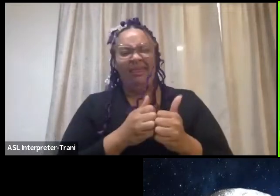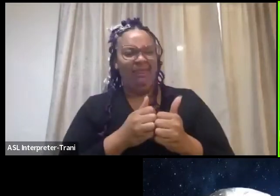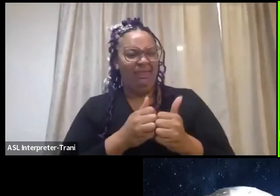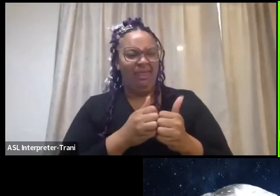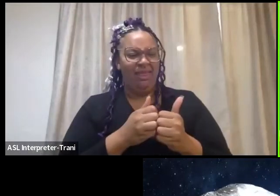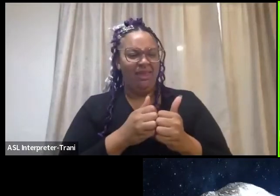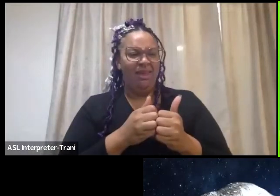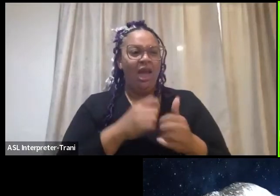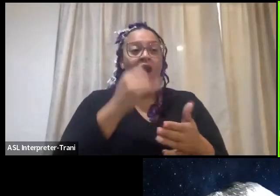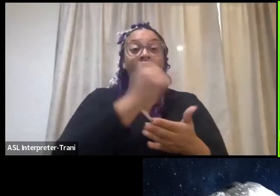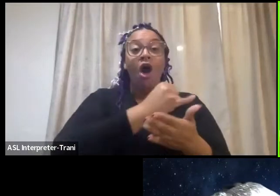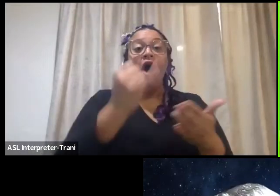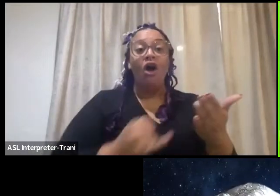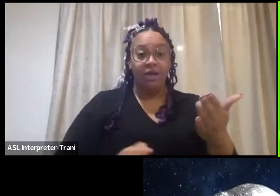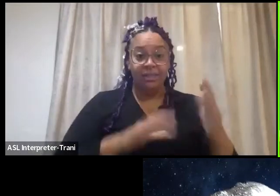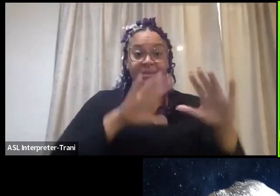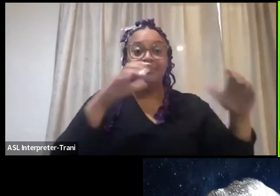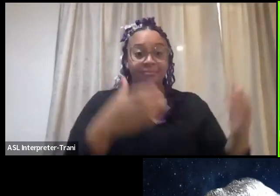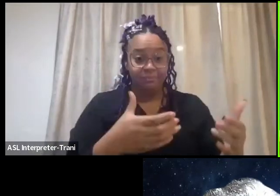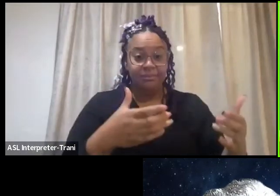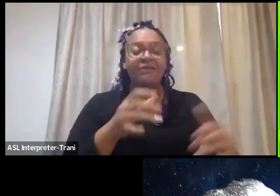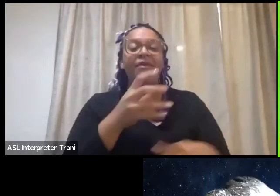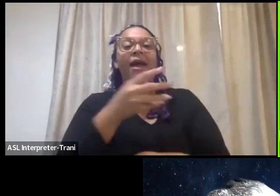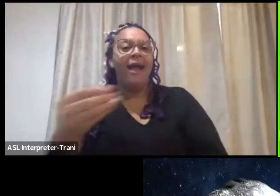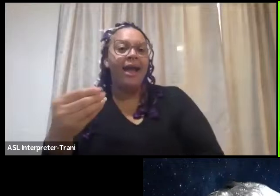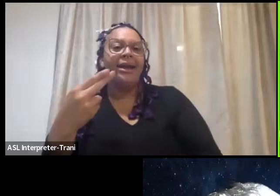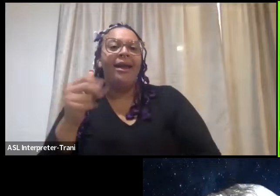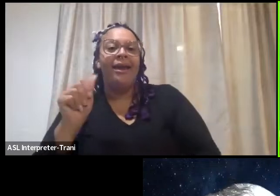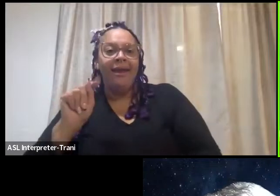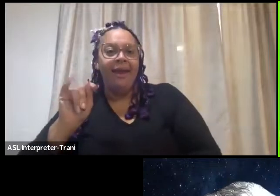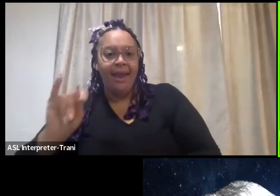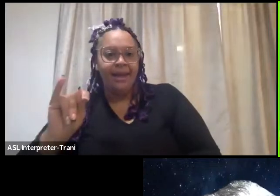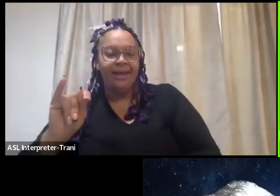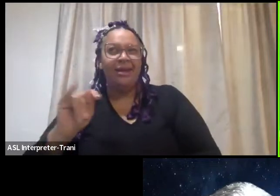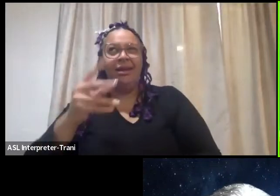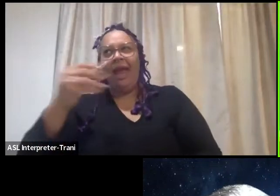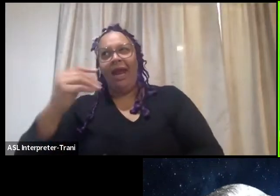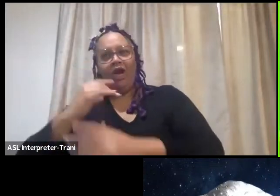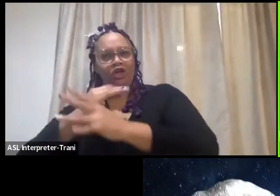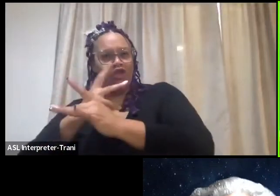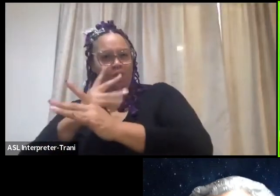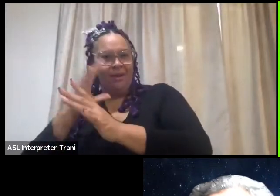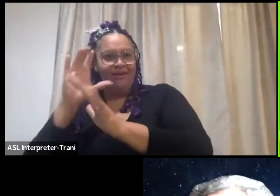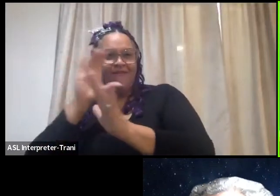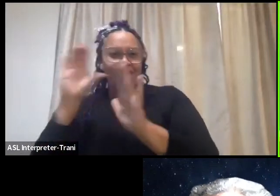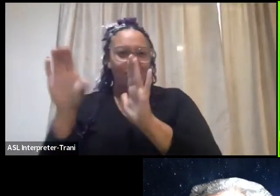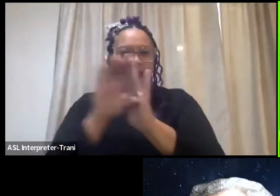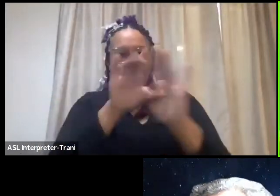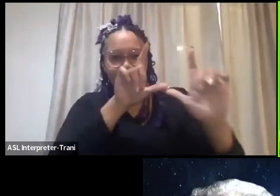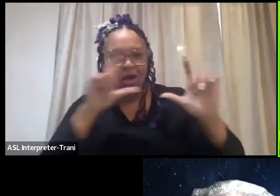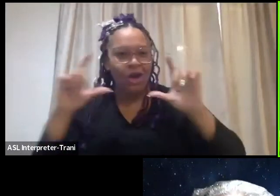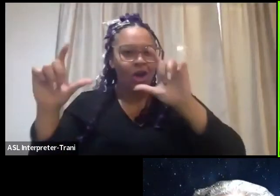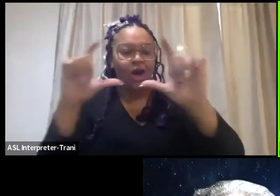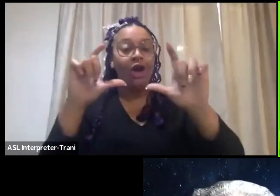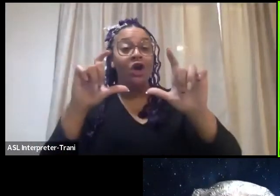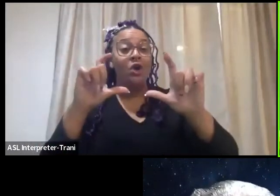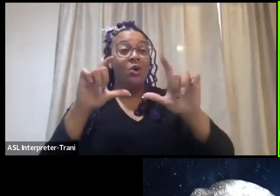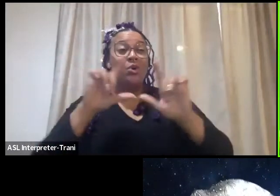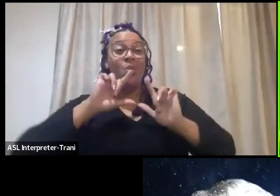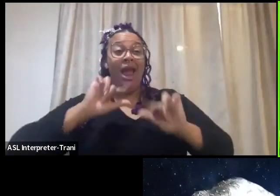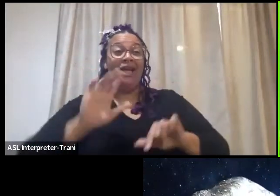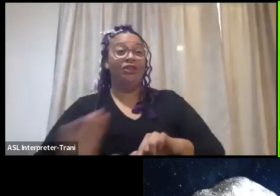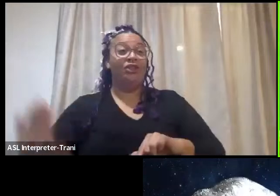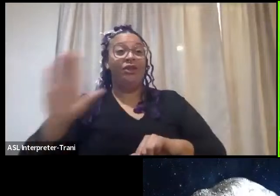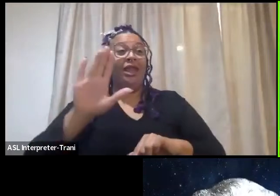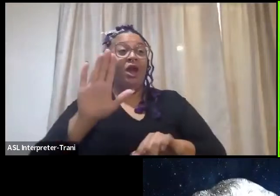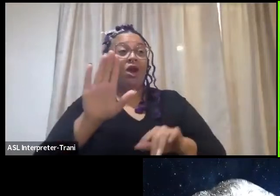an artist collective in Port-au-Prince, Haiti, and a German photographer who answered their open call to the world of